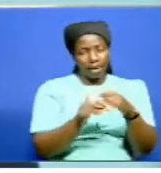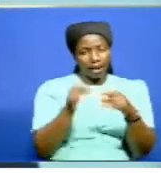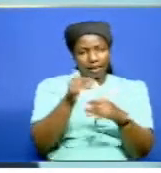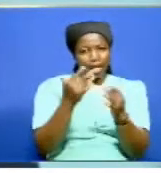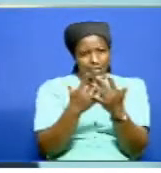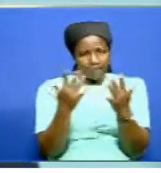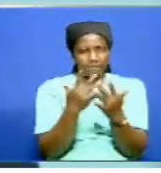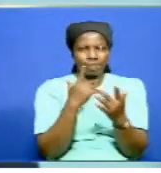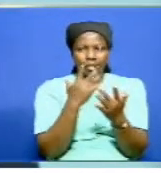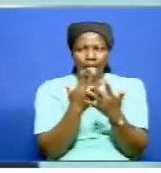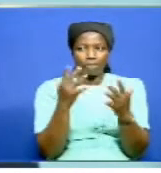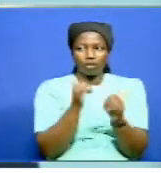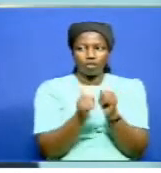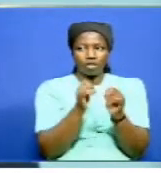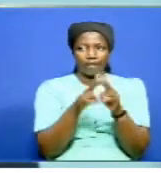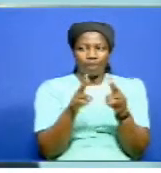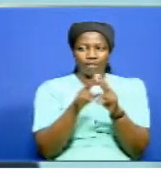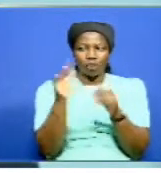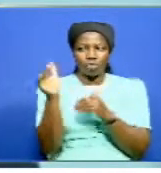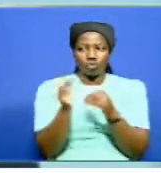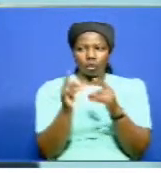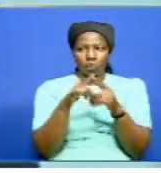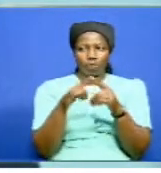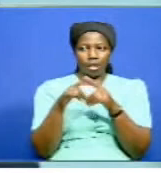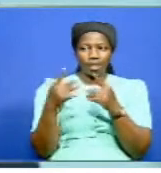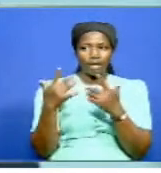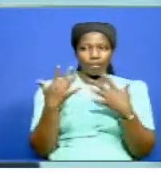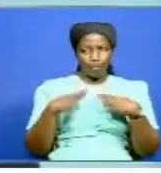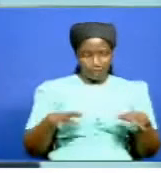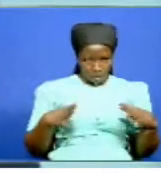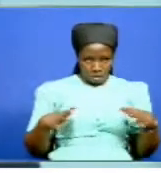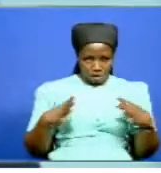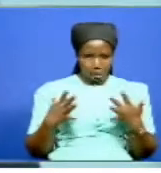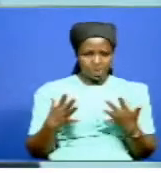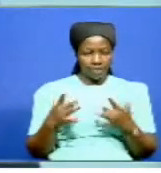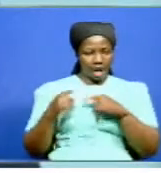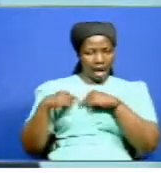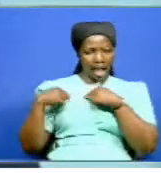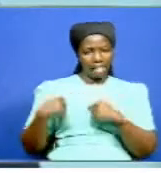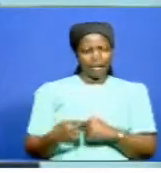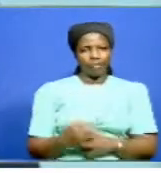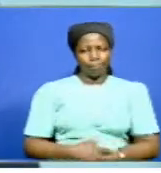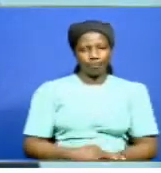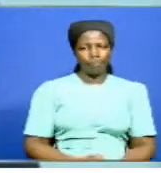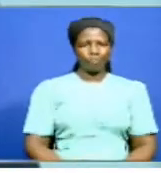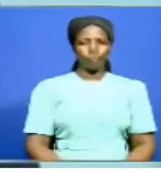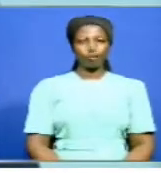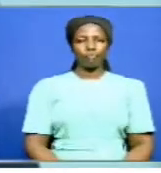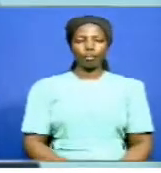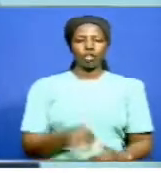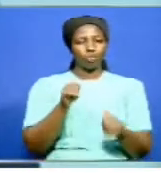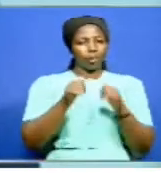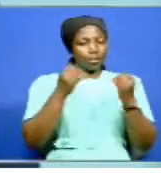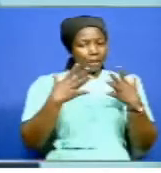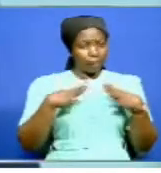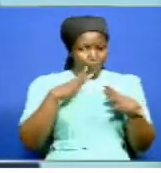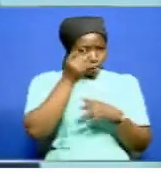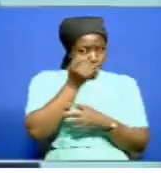is something that is very close to the hearts of many. And I want to talk about